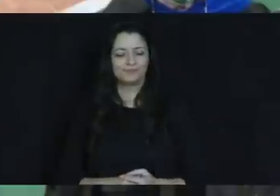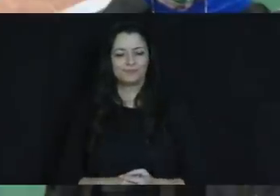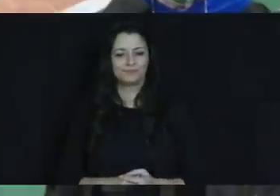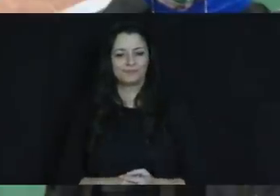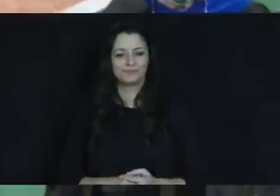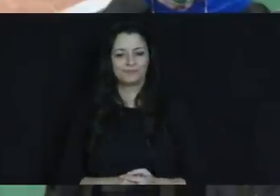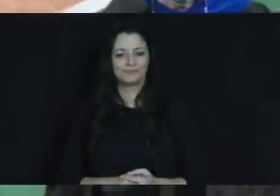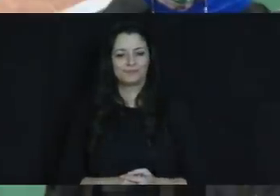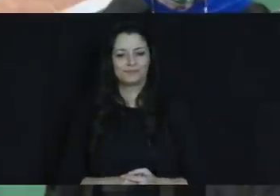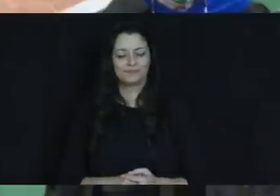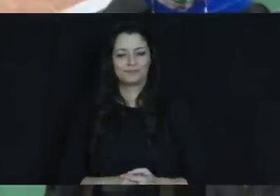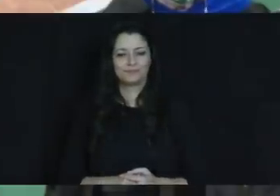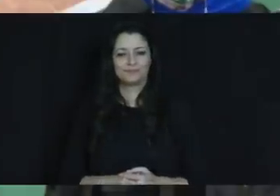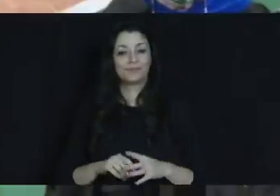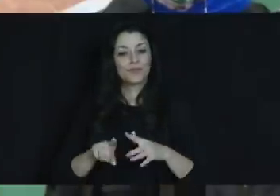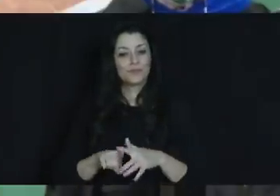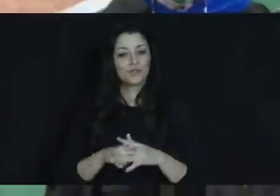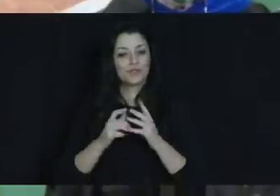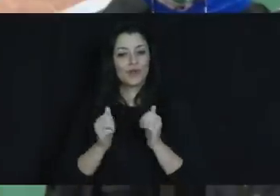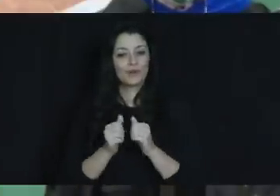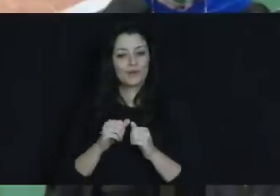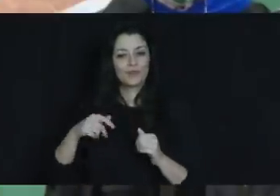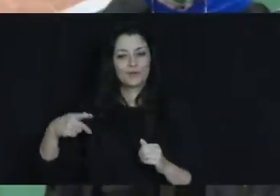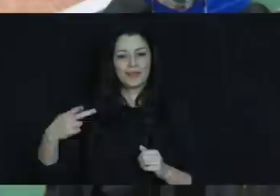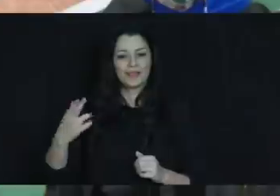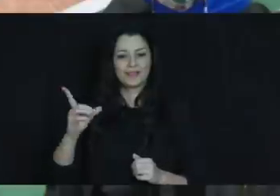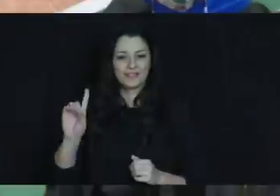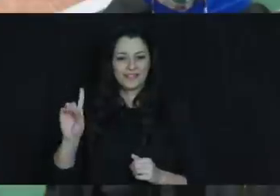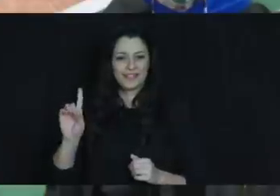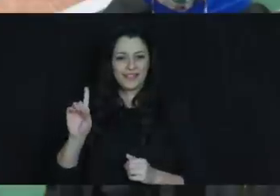We will begin with our doctoral candidates.